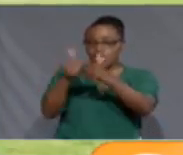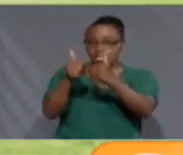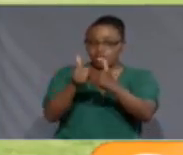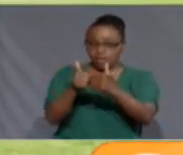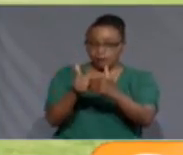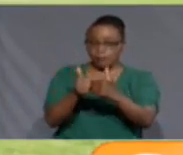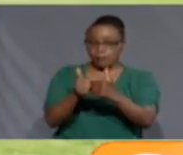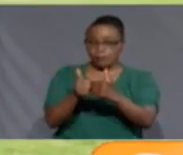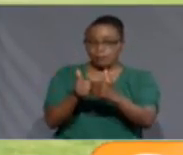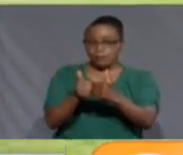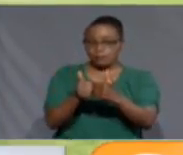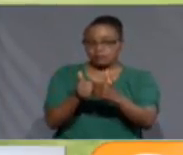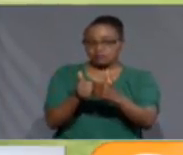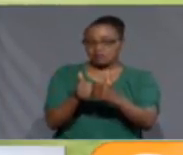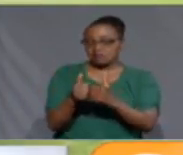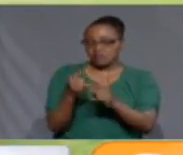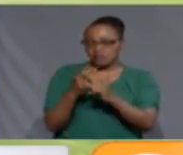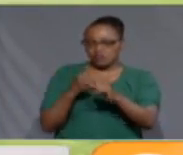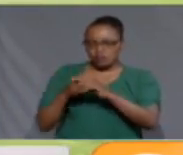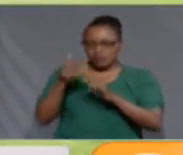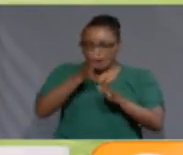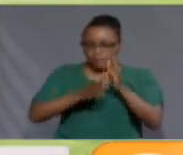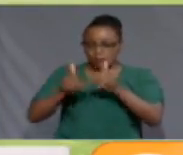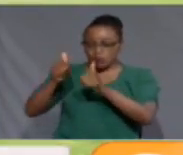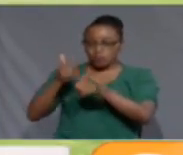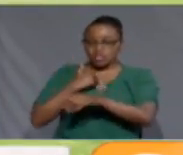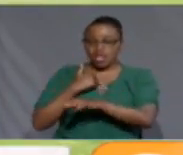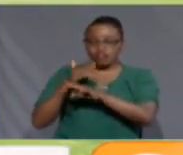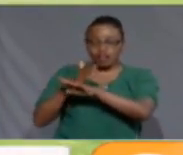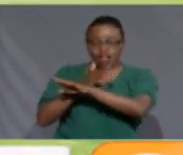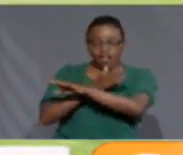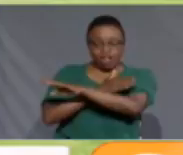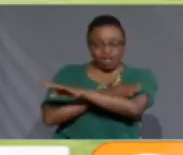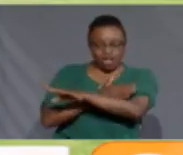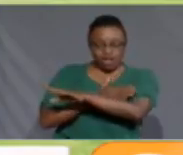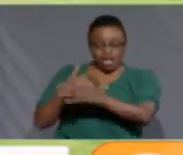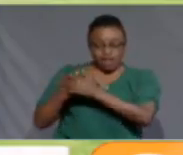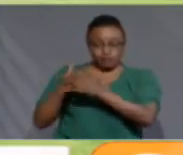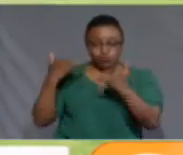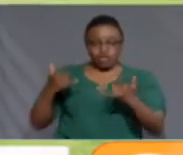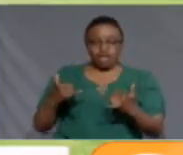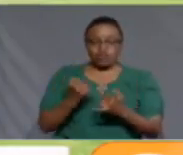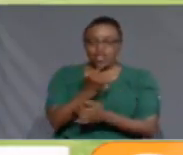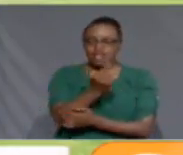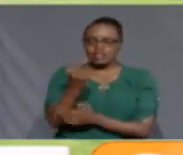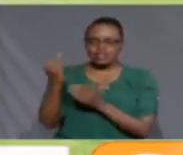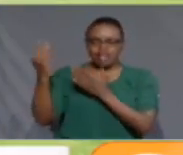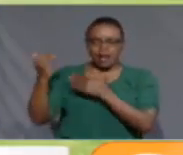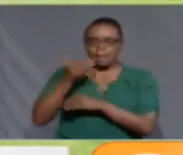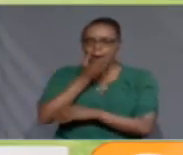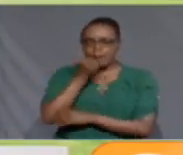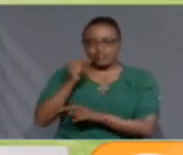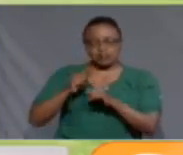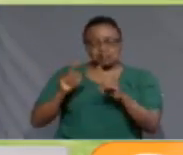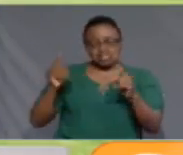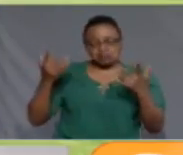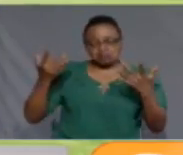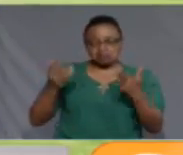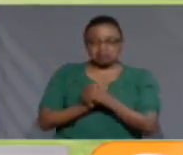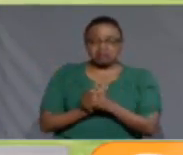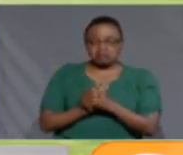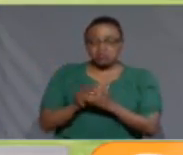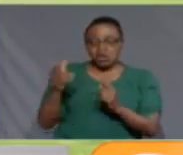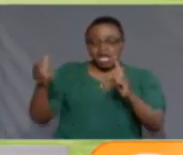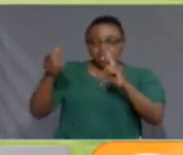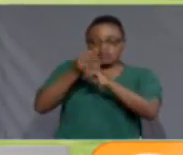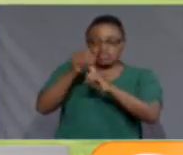na from the preparations tumekuwa nazo kila mtu alikuwa expect better but hiyo ndio